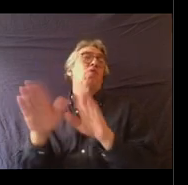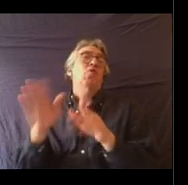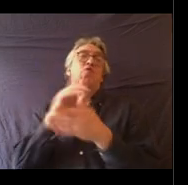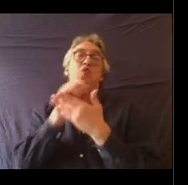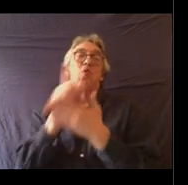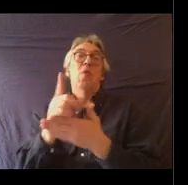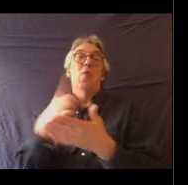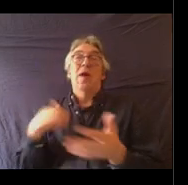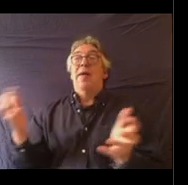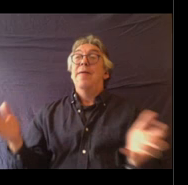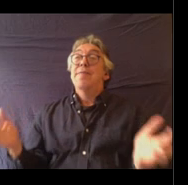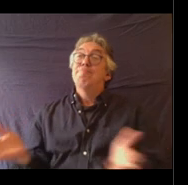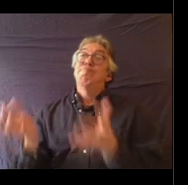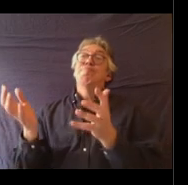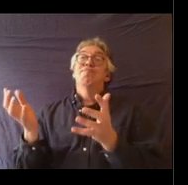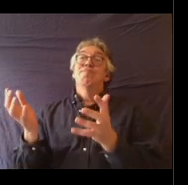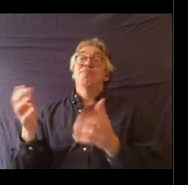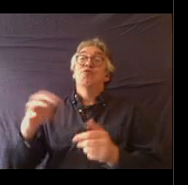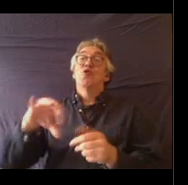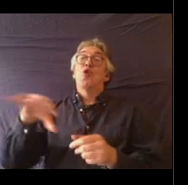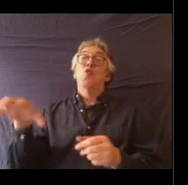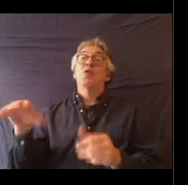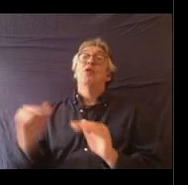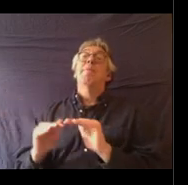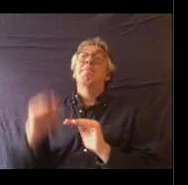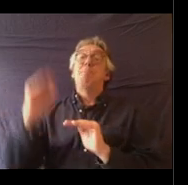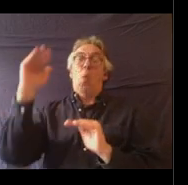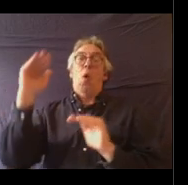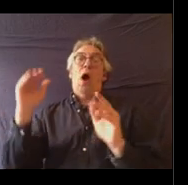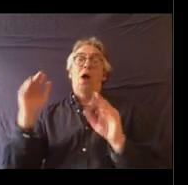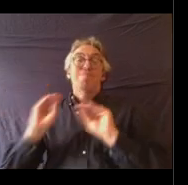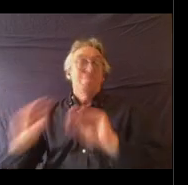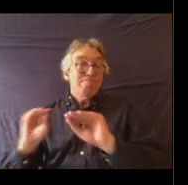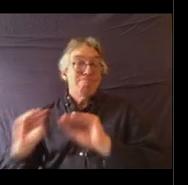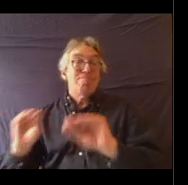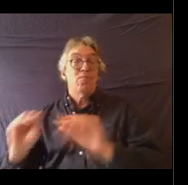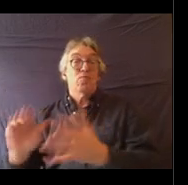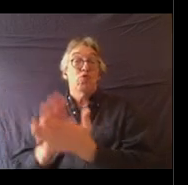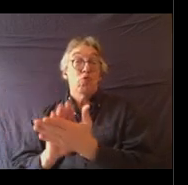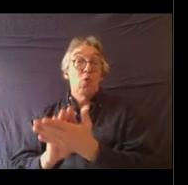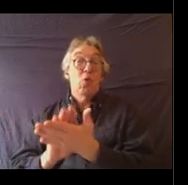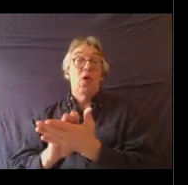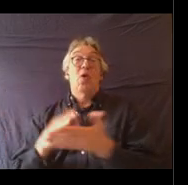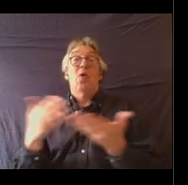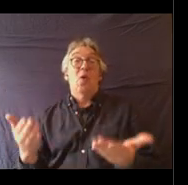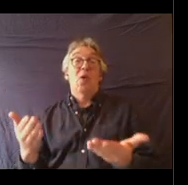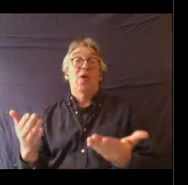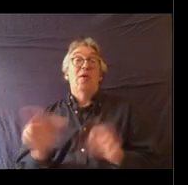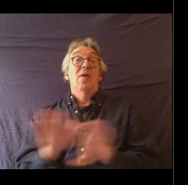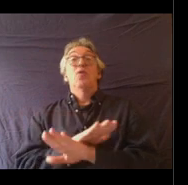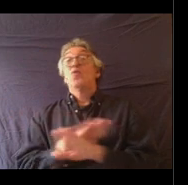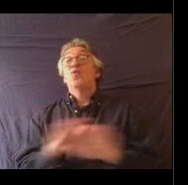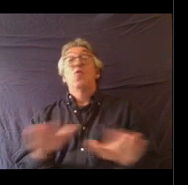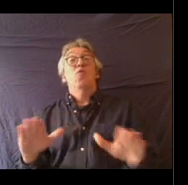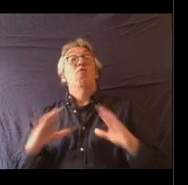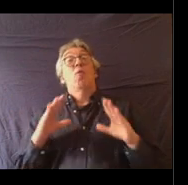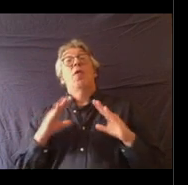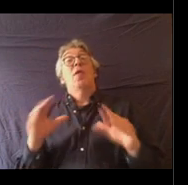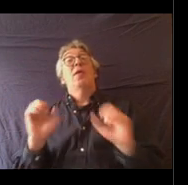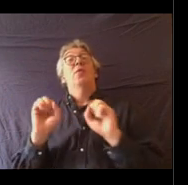do do much more, not only in schools, but also in non-formal education, to really make them